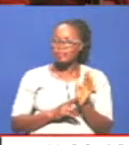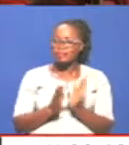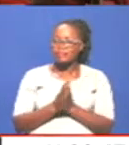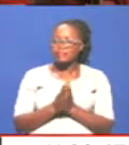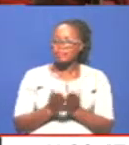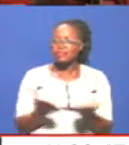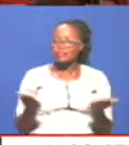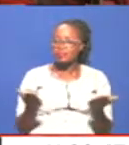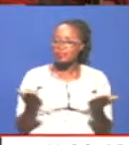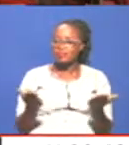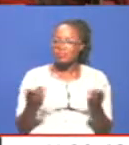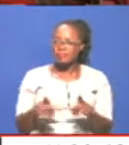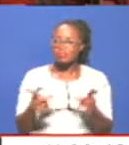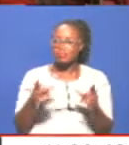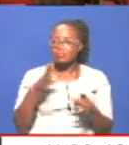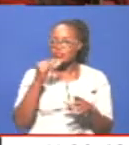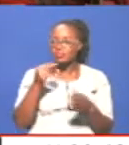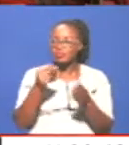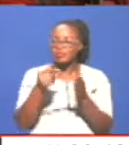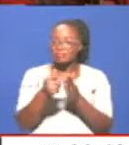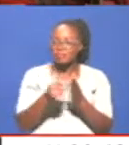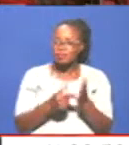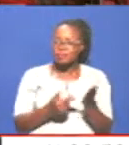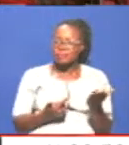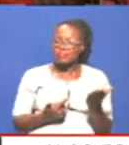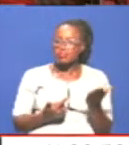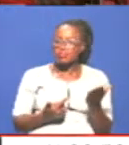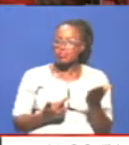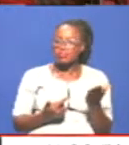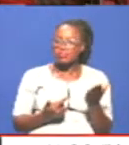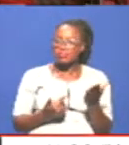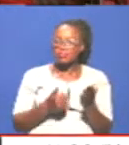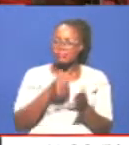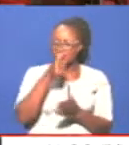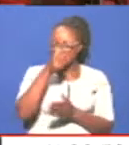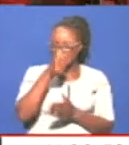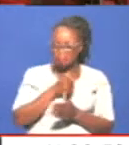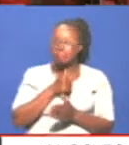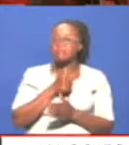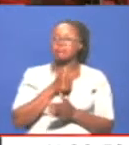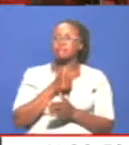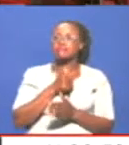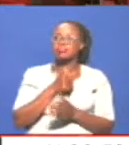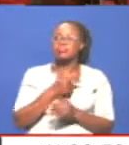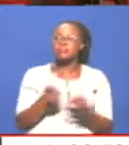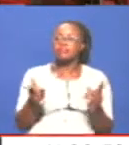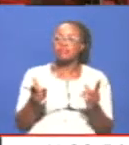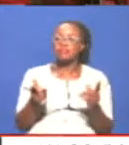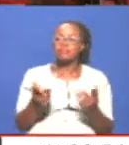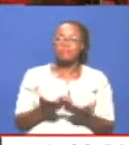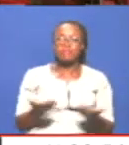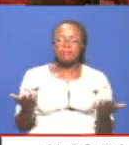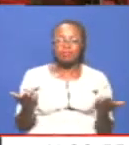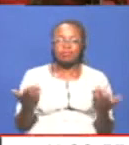we are going to let you speak and describe every move. We know chess is played in total silence, but this time it's the studio. I've